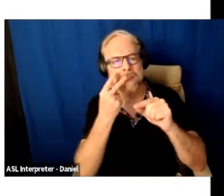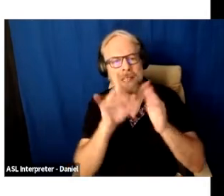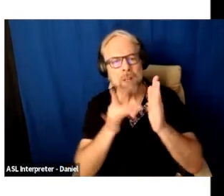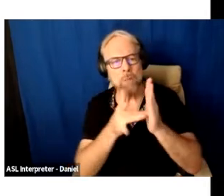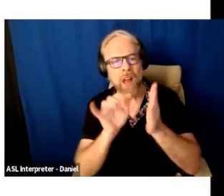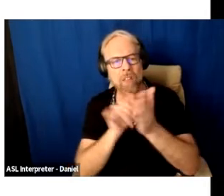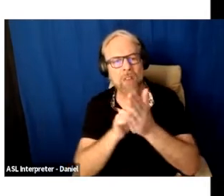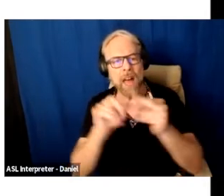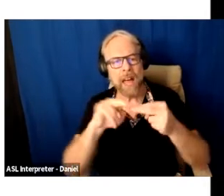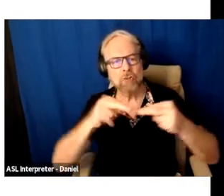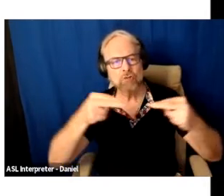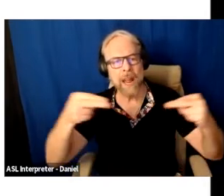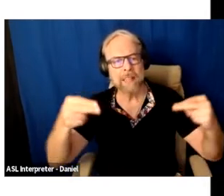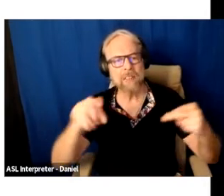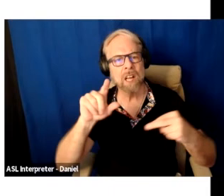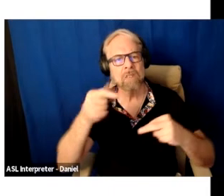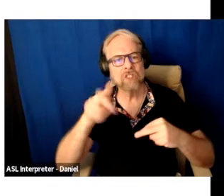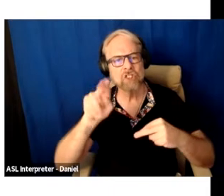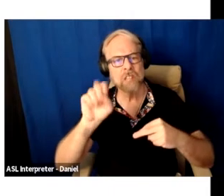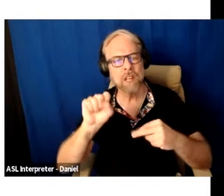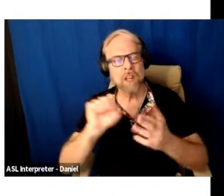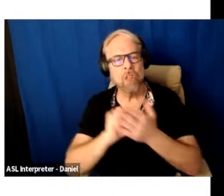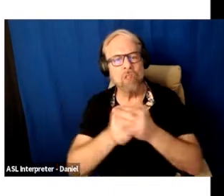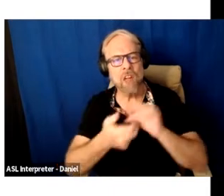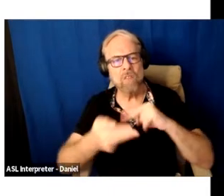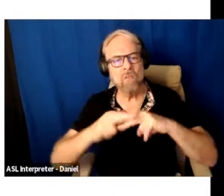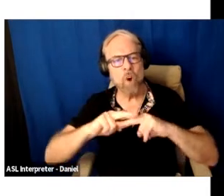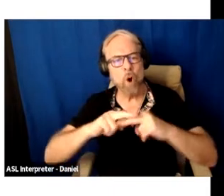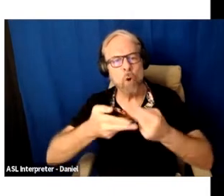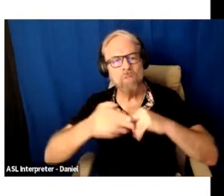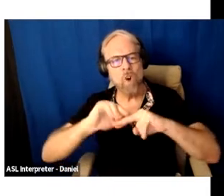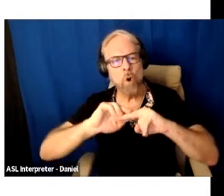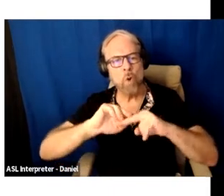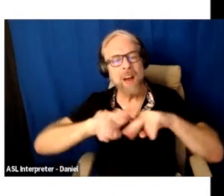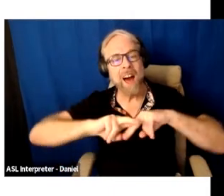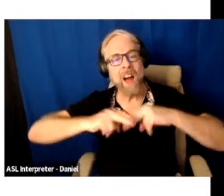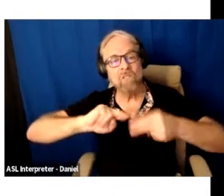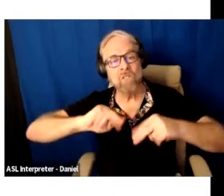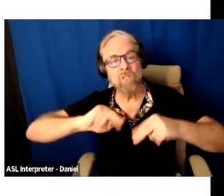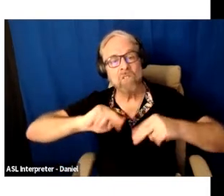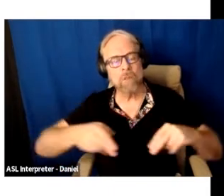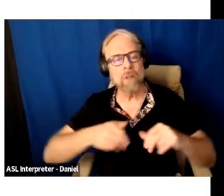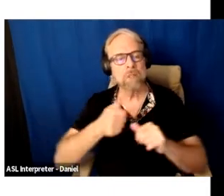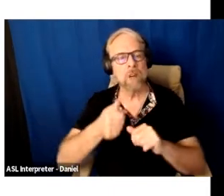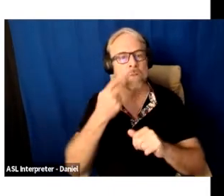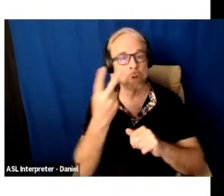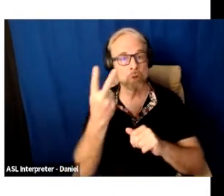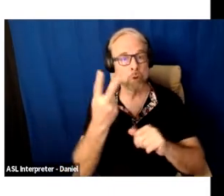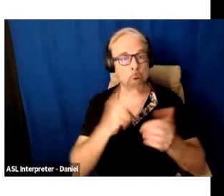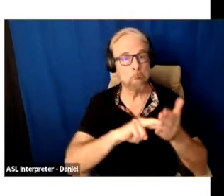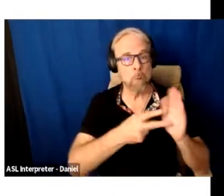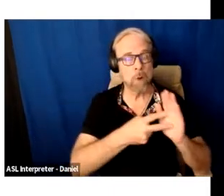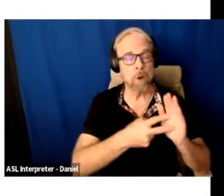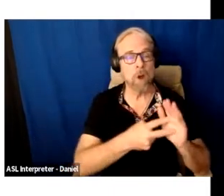strands of genes, and they fold and unfold themselves for two purposes. One is so that